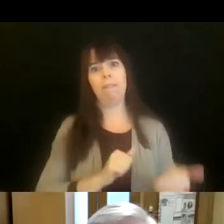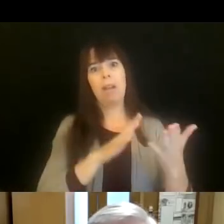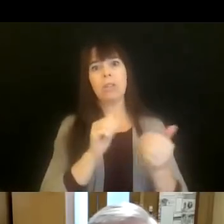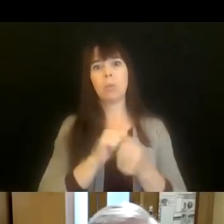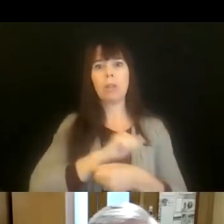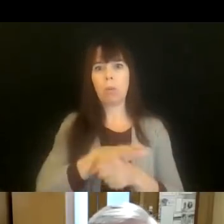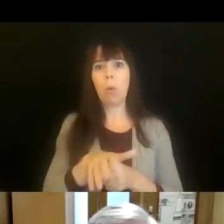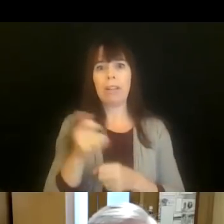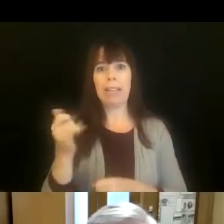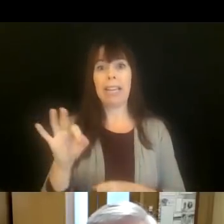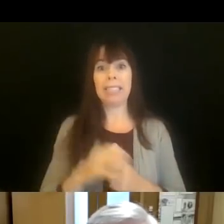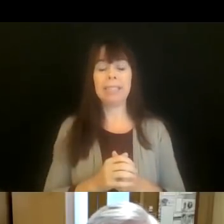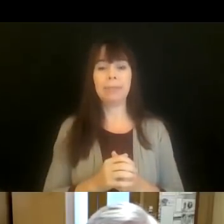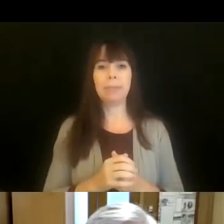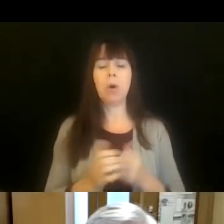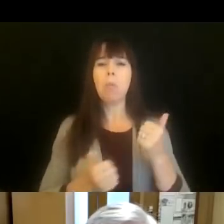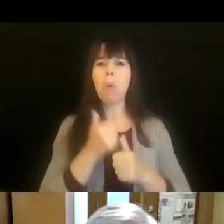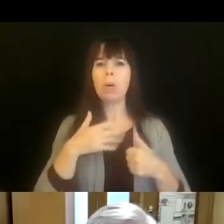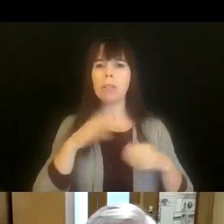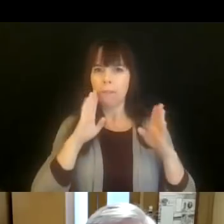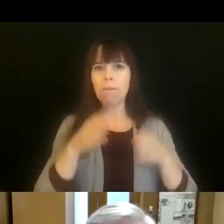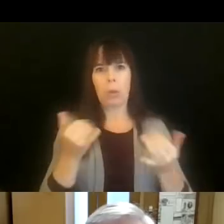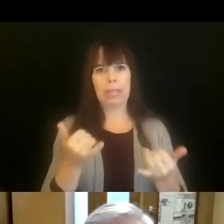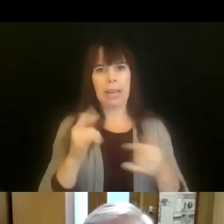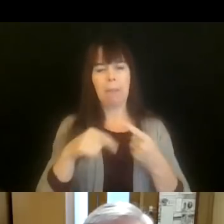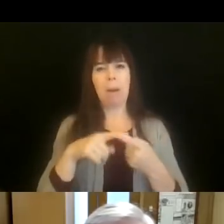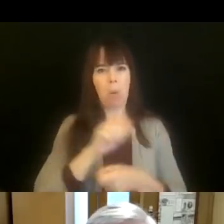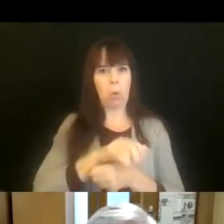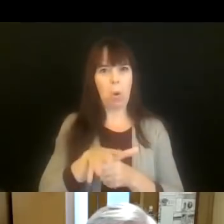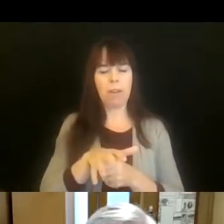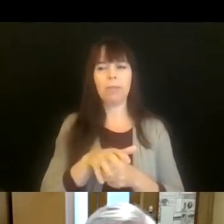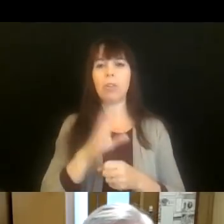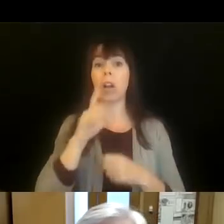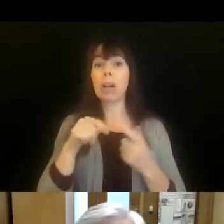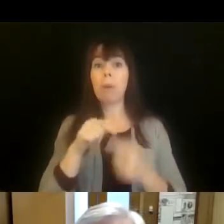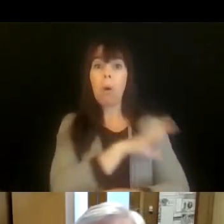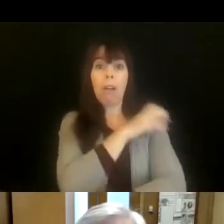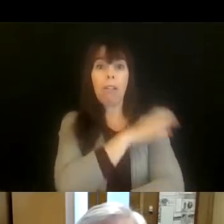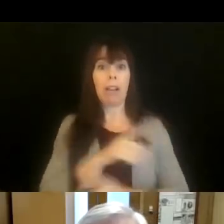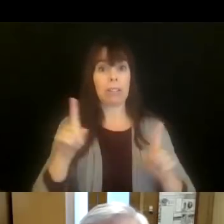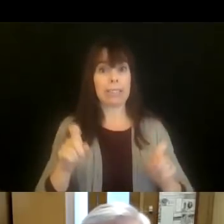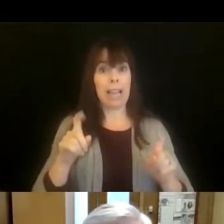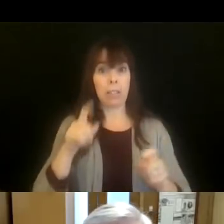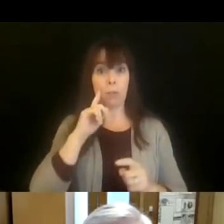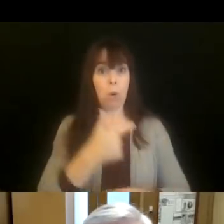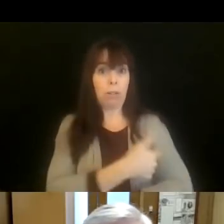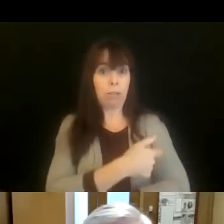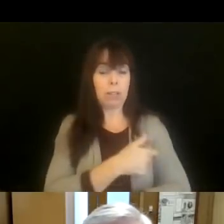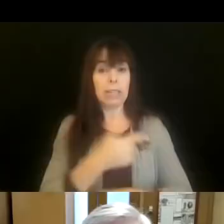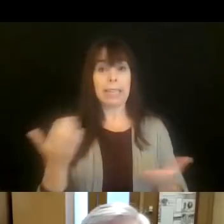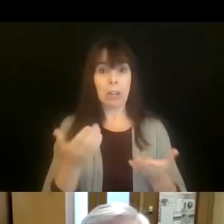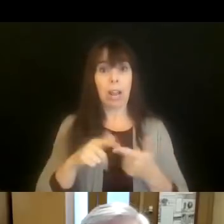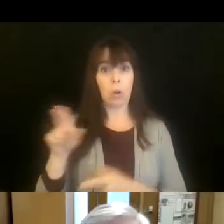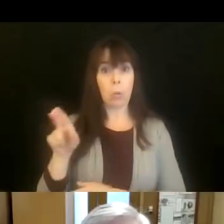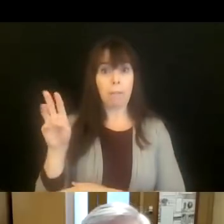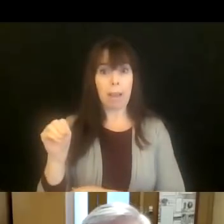much of our conversation today will focus on COVID-19, from the clinical trials we're engaged in here at Michigan Medicine to the